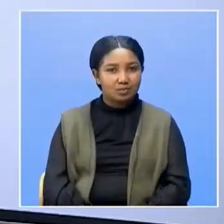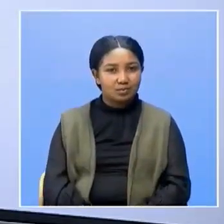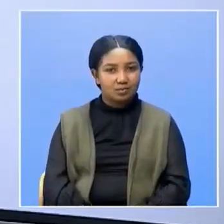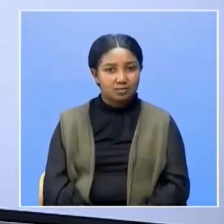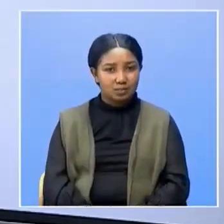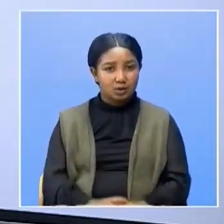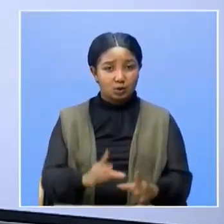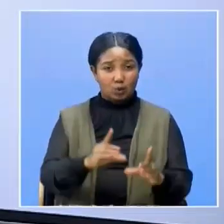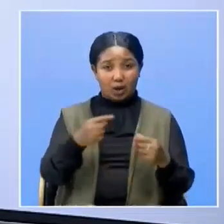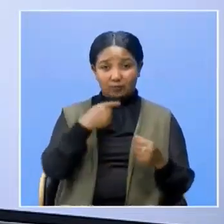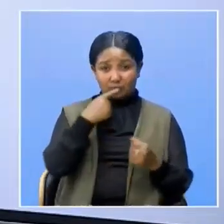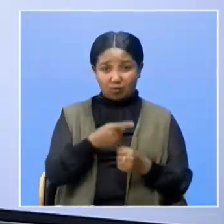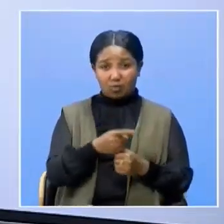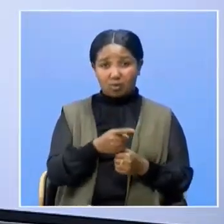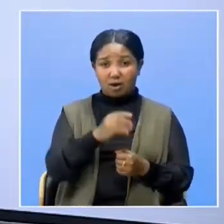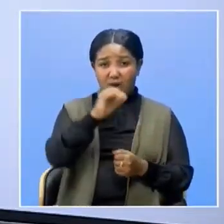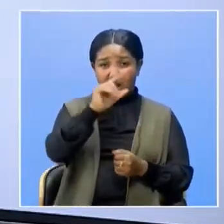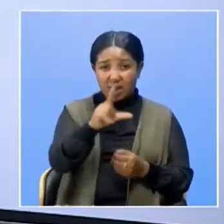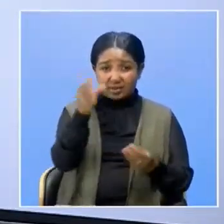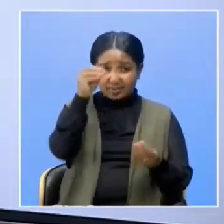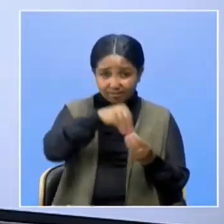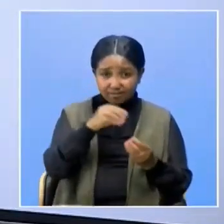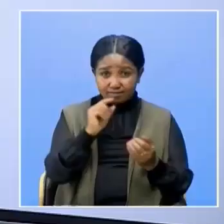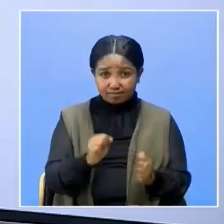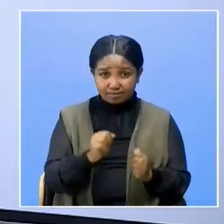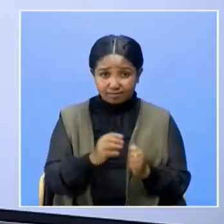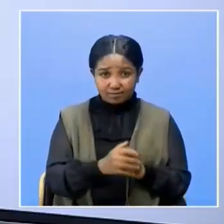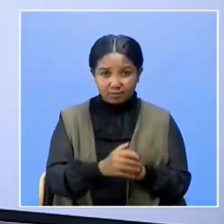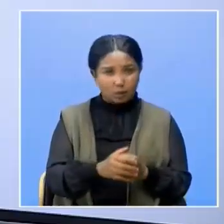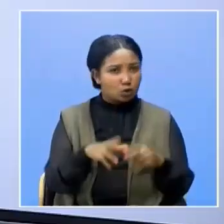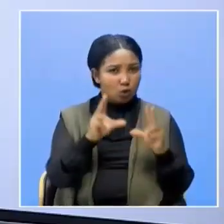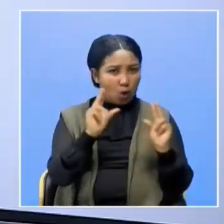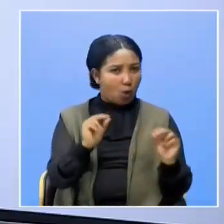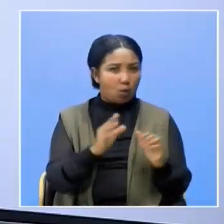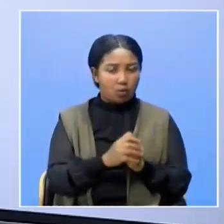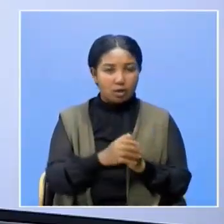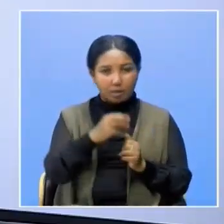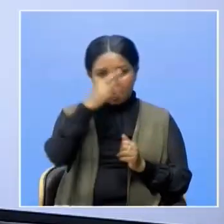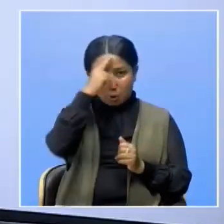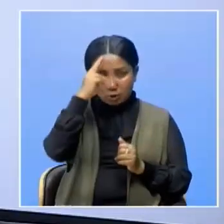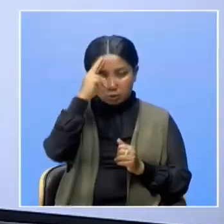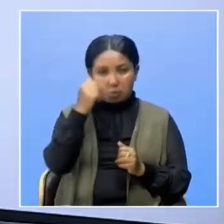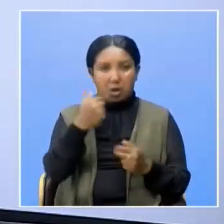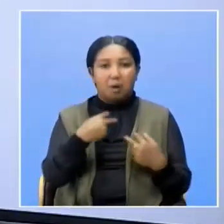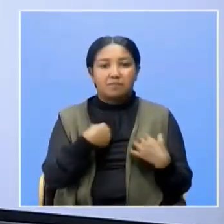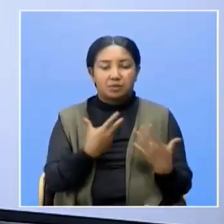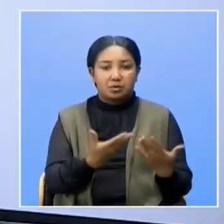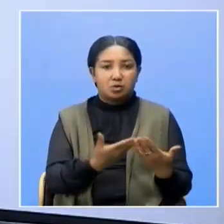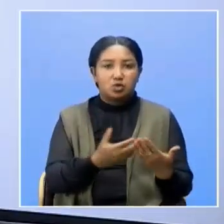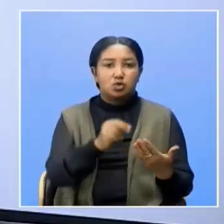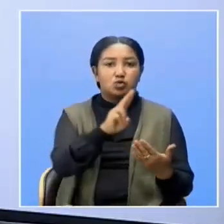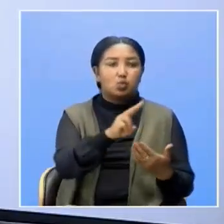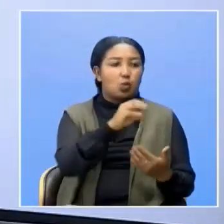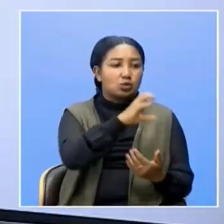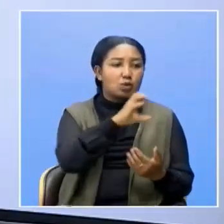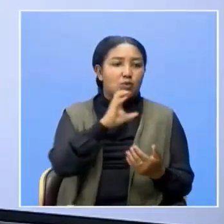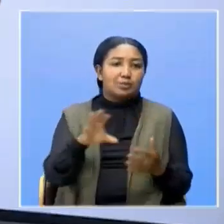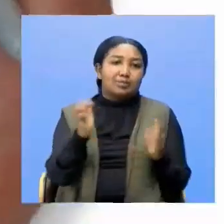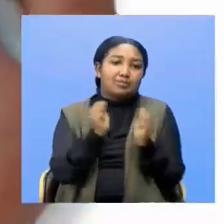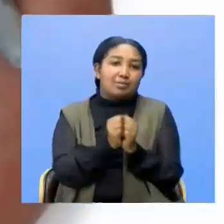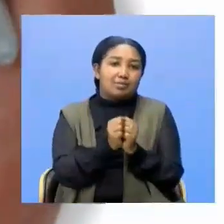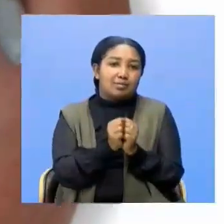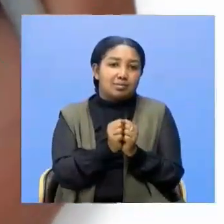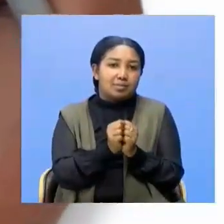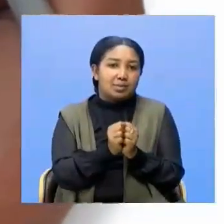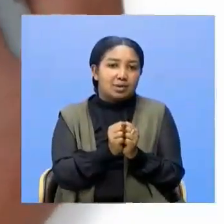Do I have to add L again? No, very good, because we already have what? 2 consonants here, so